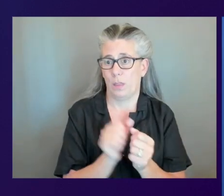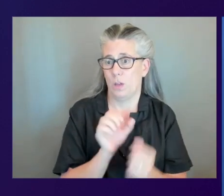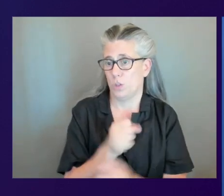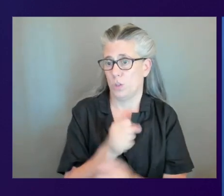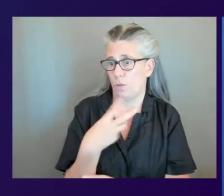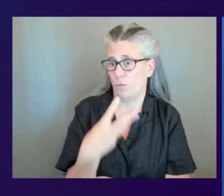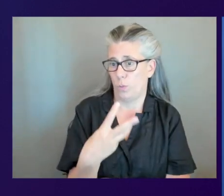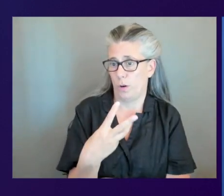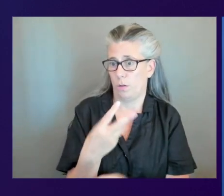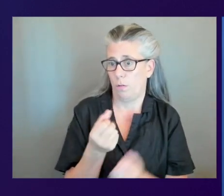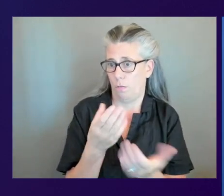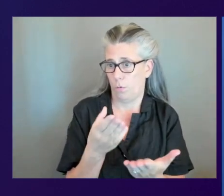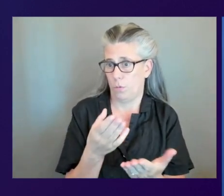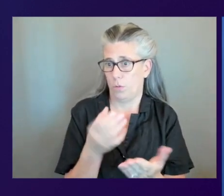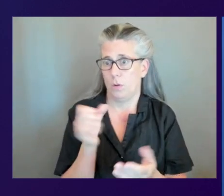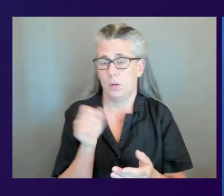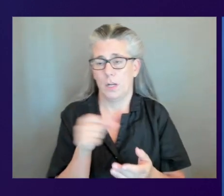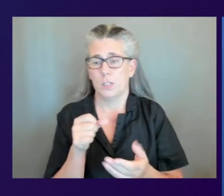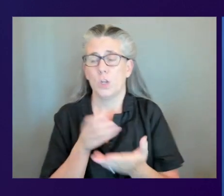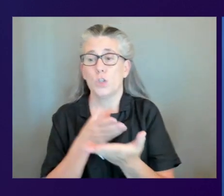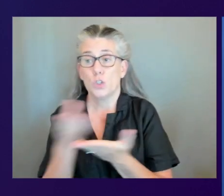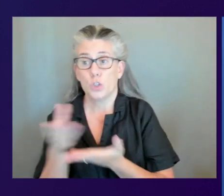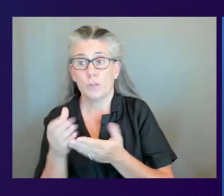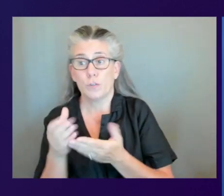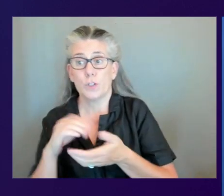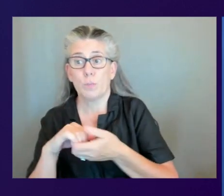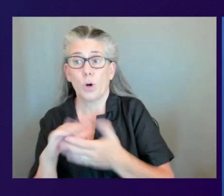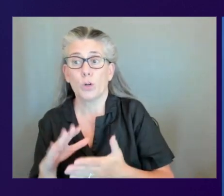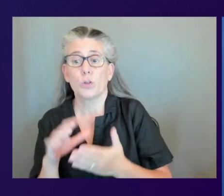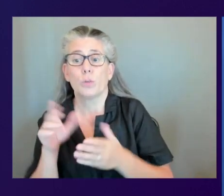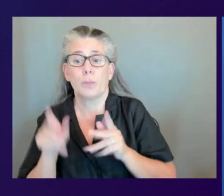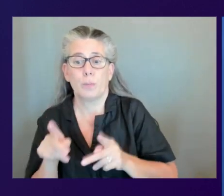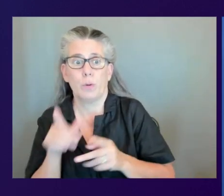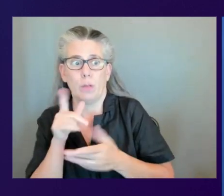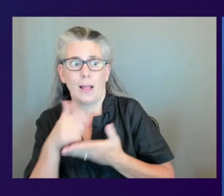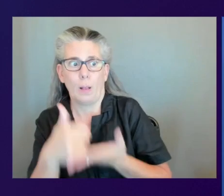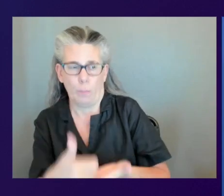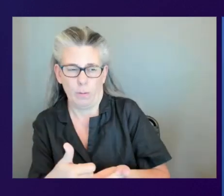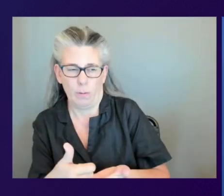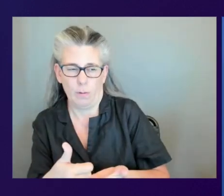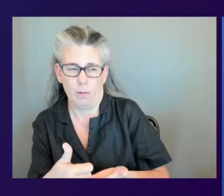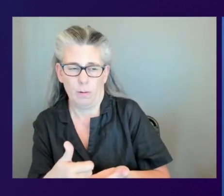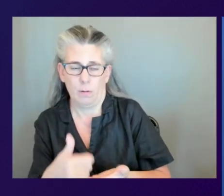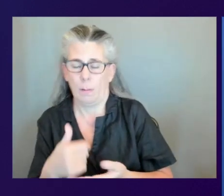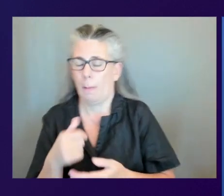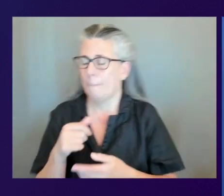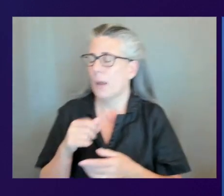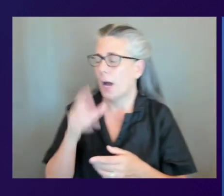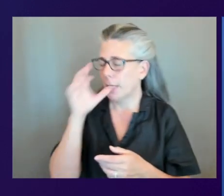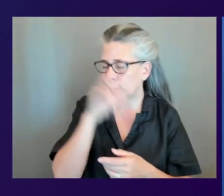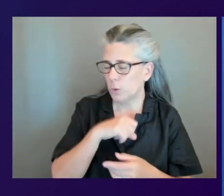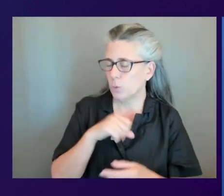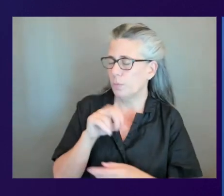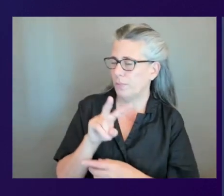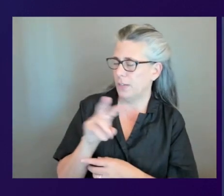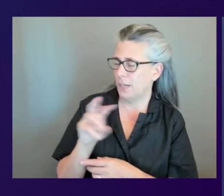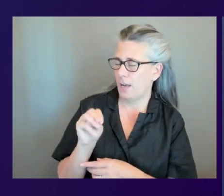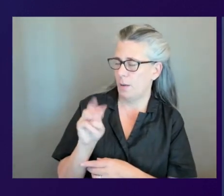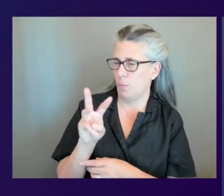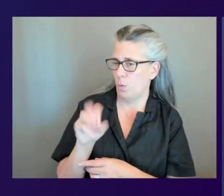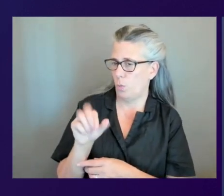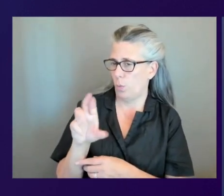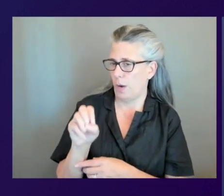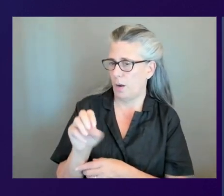these service companies. partners would be someone who might help Servicing. you. They're But going to come Yeah. set I it up imagine for you. VMware is probably going to help you if needed. They Right. probably